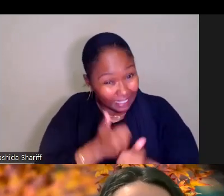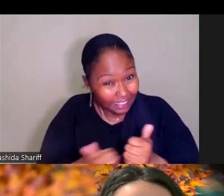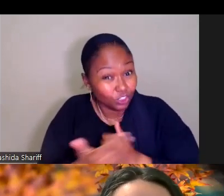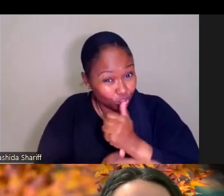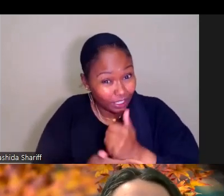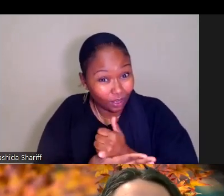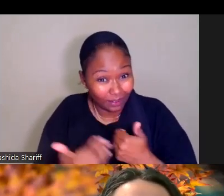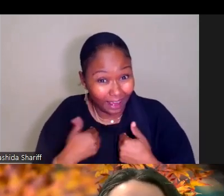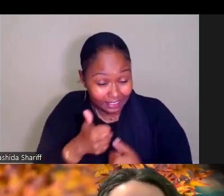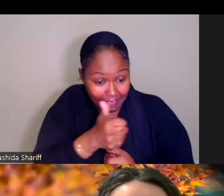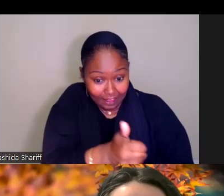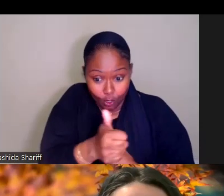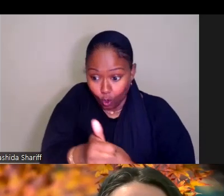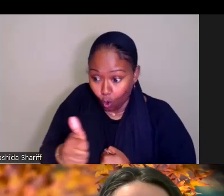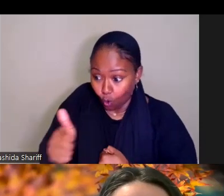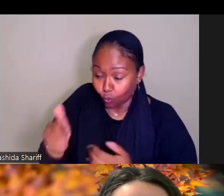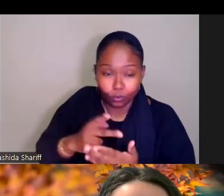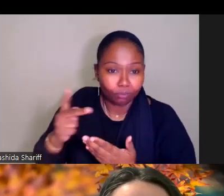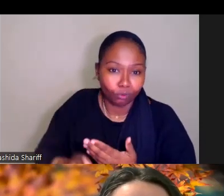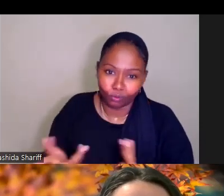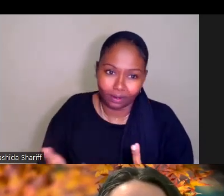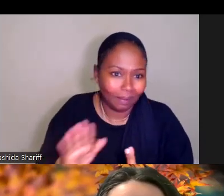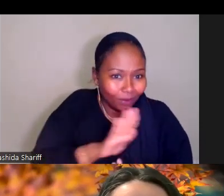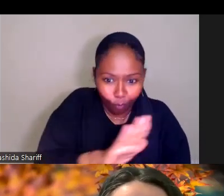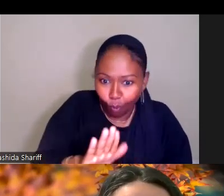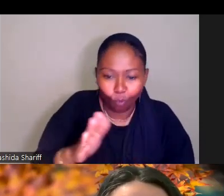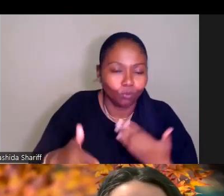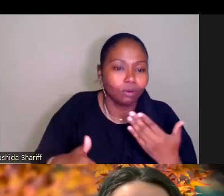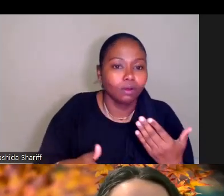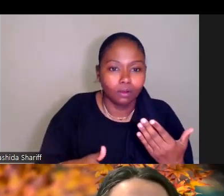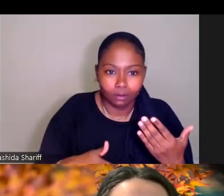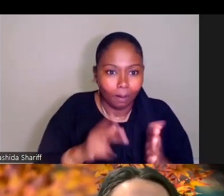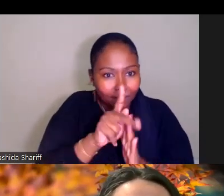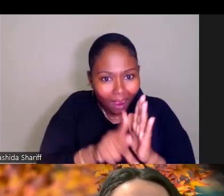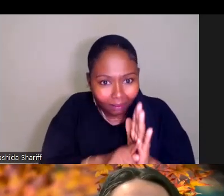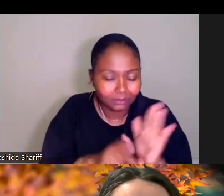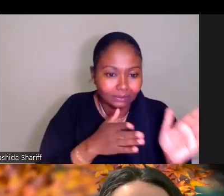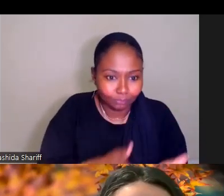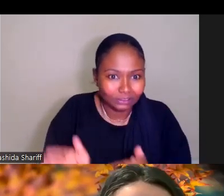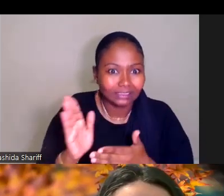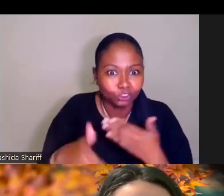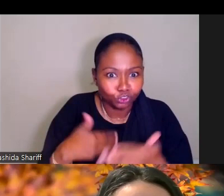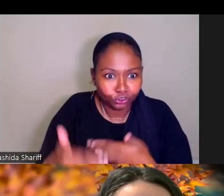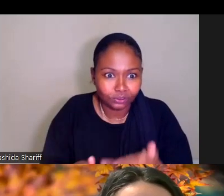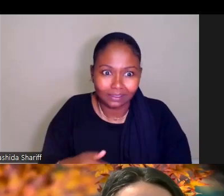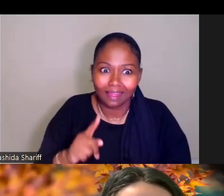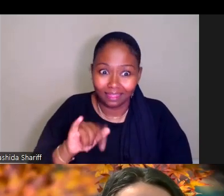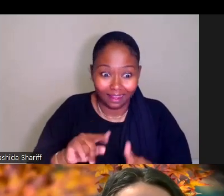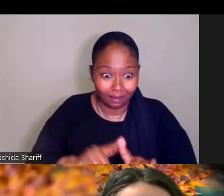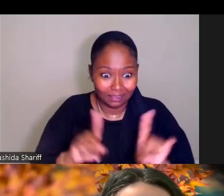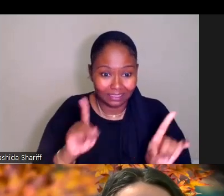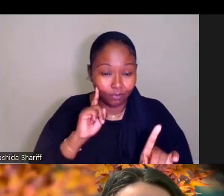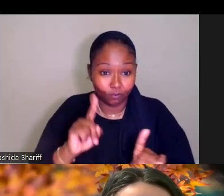has their own program and has their own policies and procedures, and that can look very different county to county.